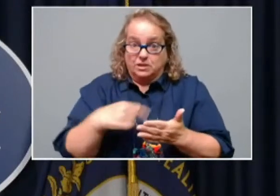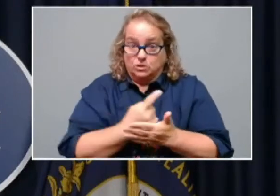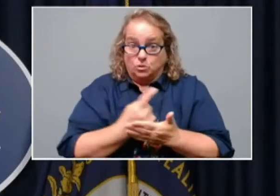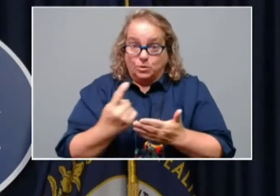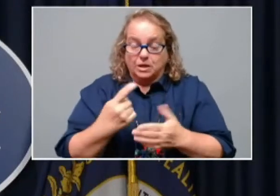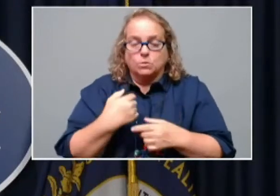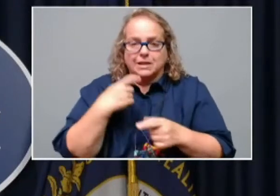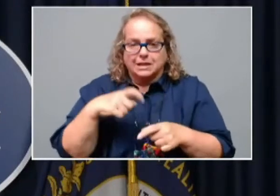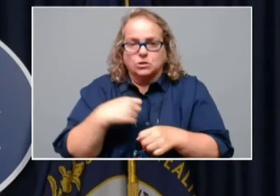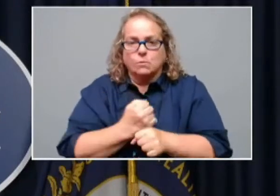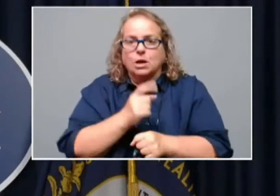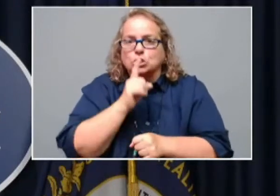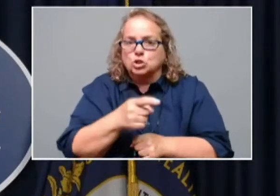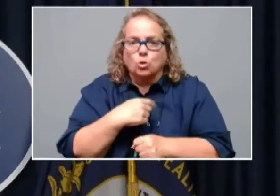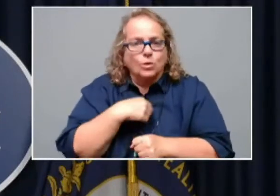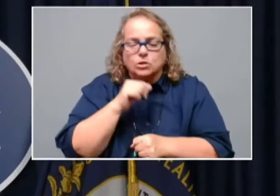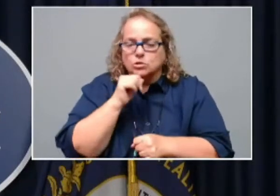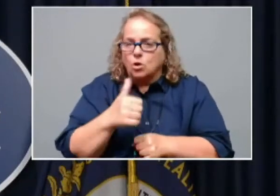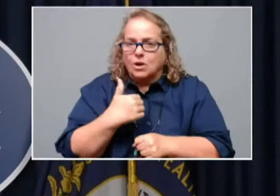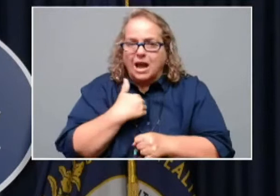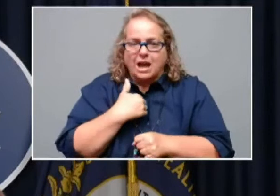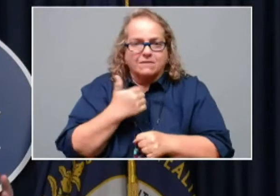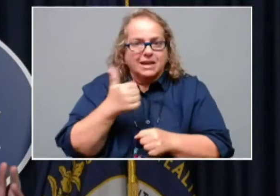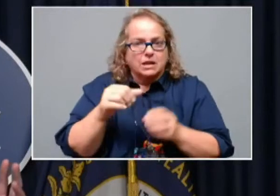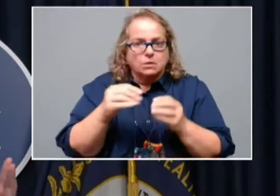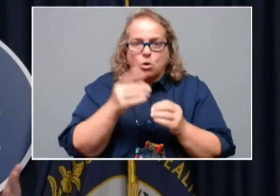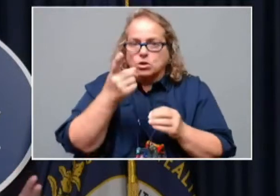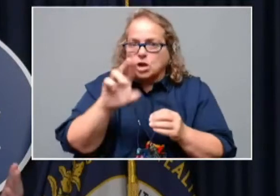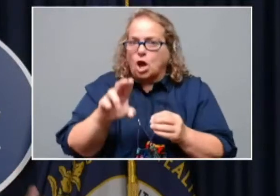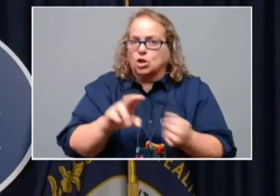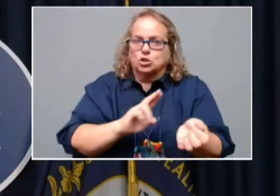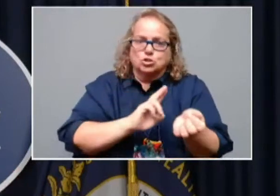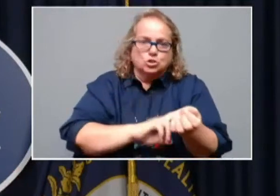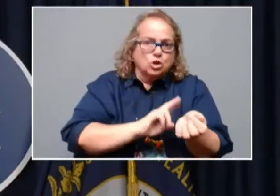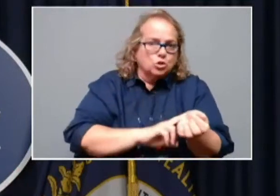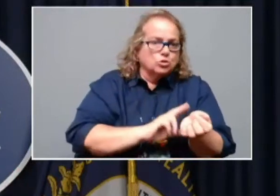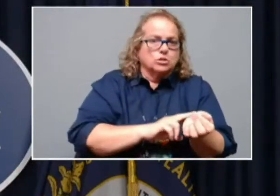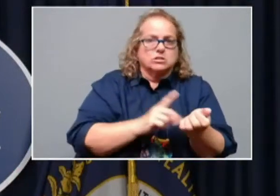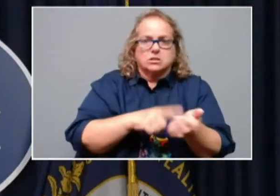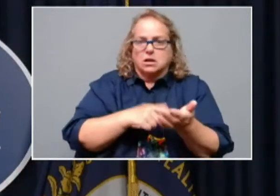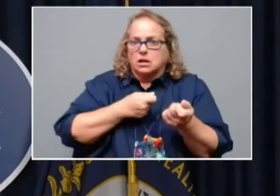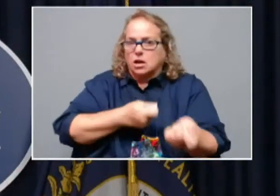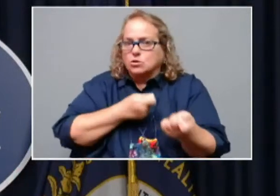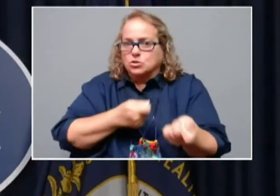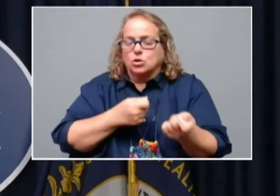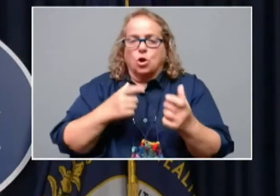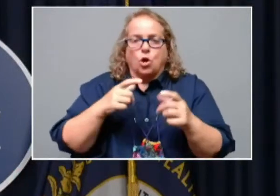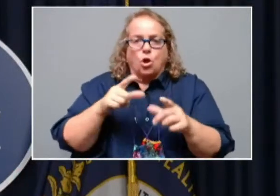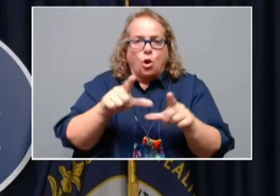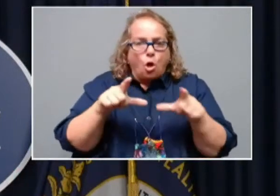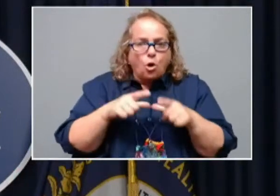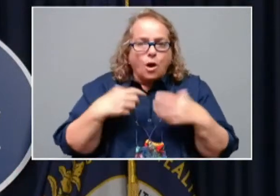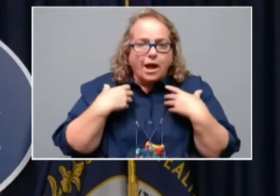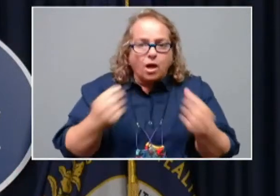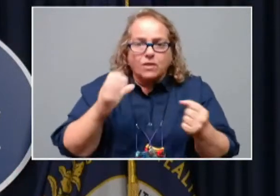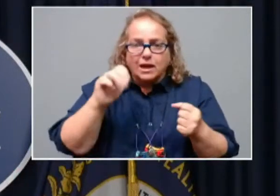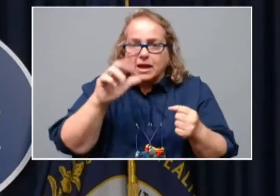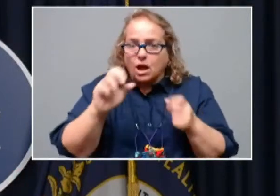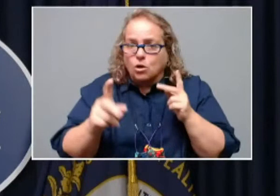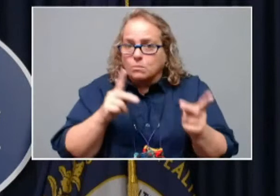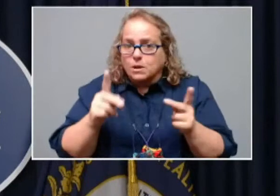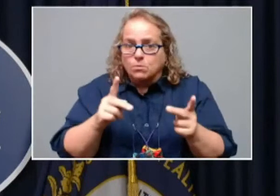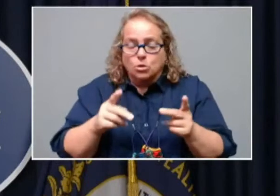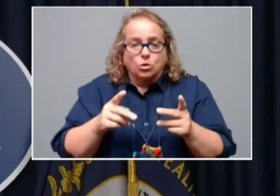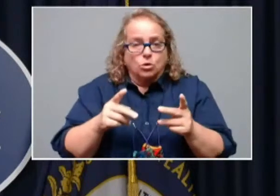that we don't lose any more doctors, nurses, custodians, local healthcare professionals during this